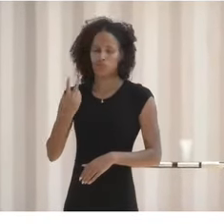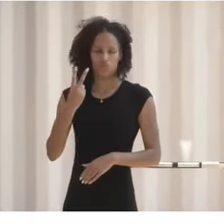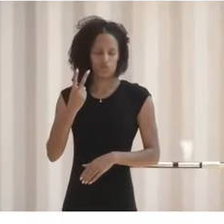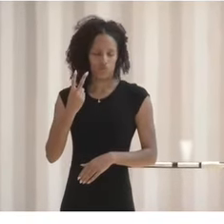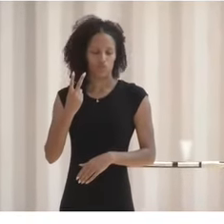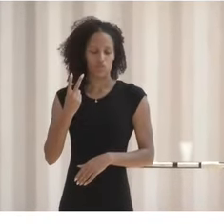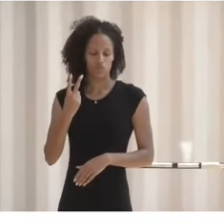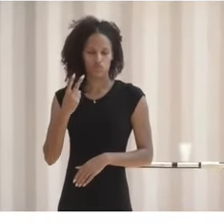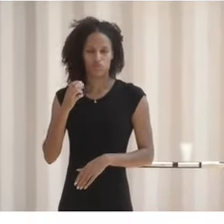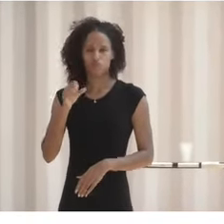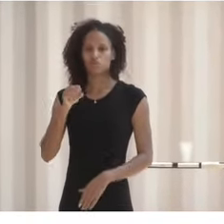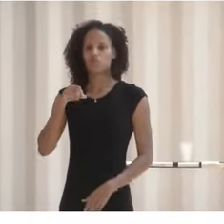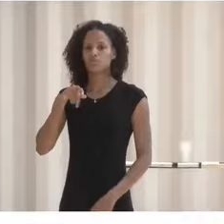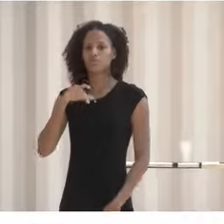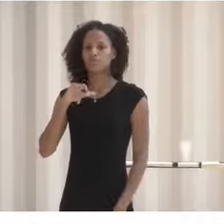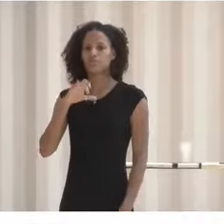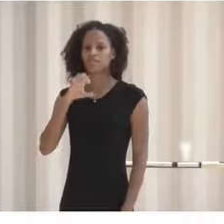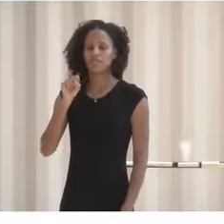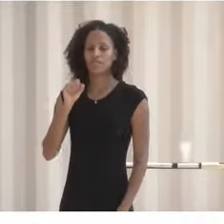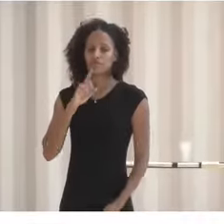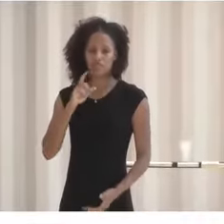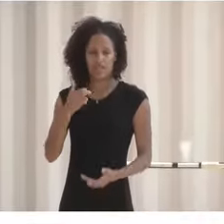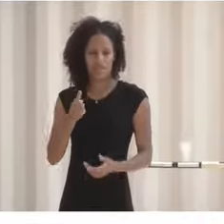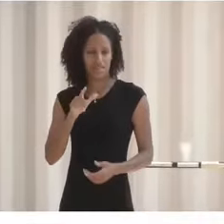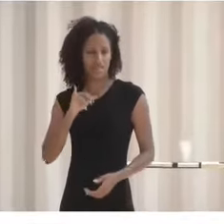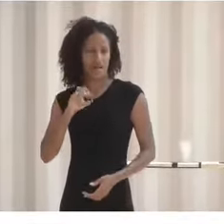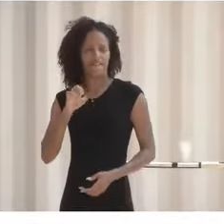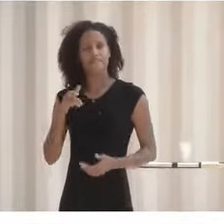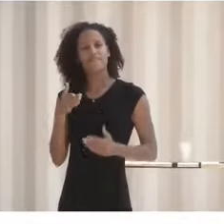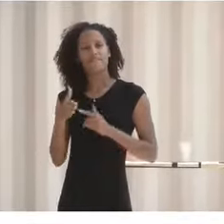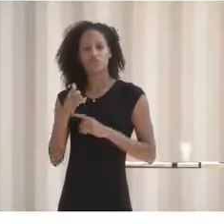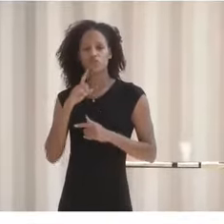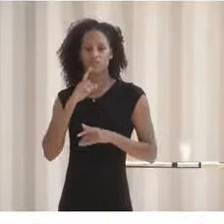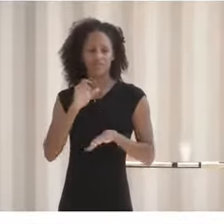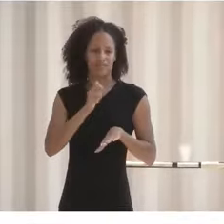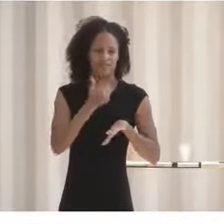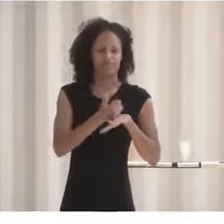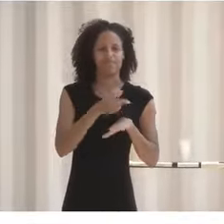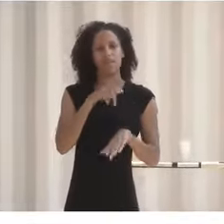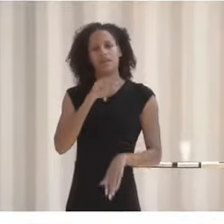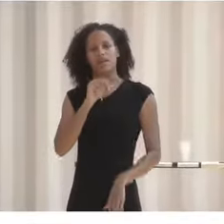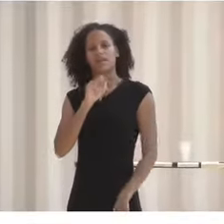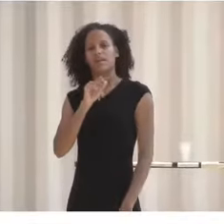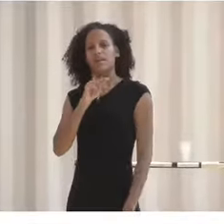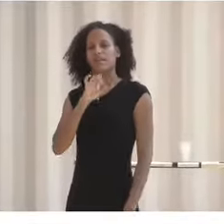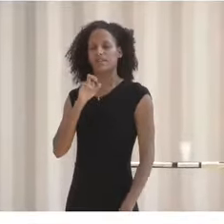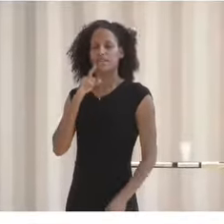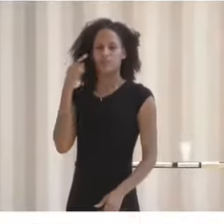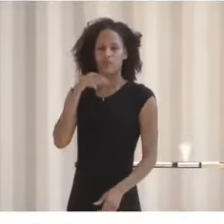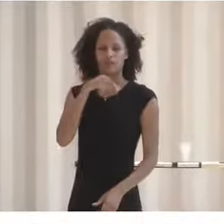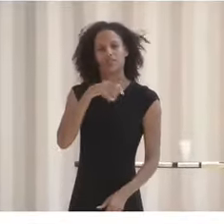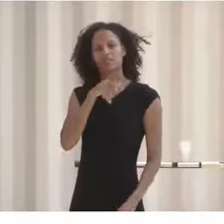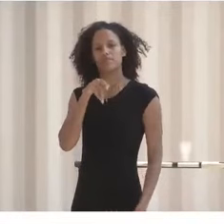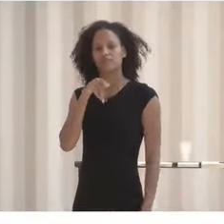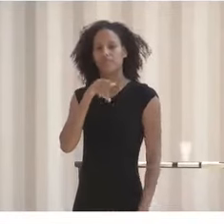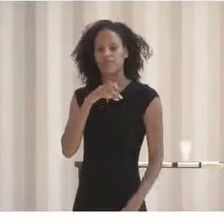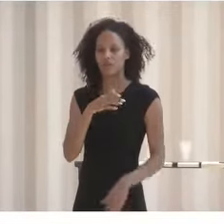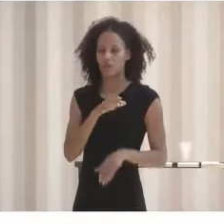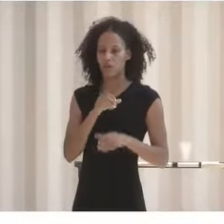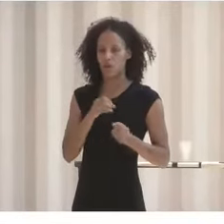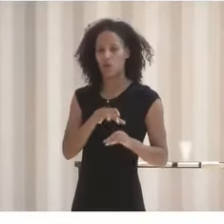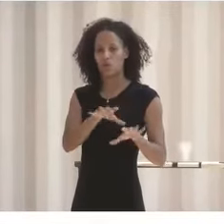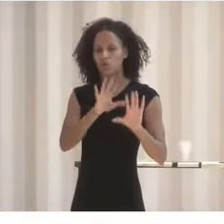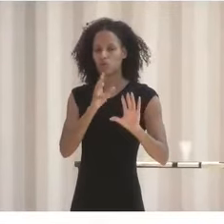species of lionfish that are native to the Indo-Pacific have invaded the Western Atlantic, all